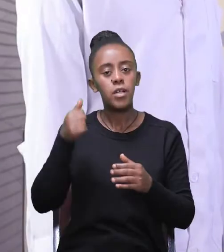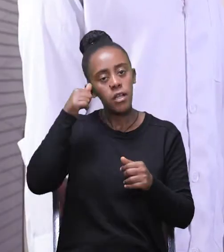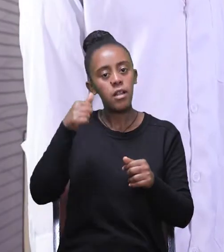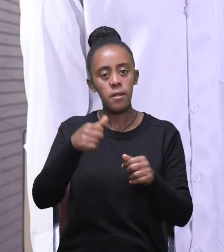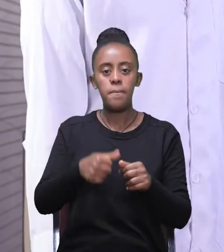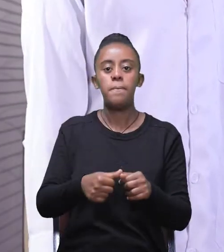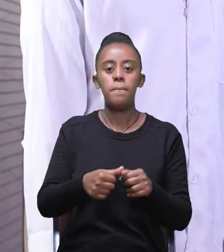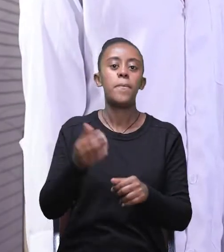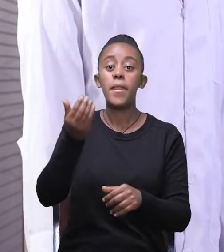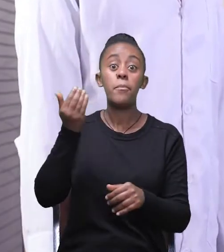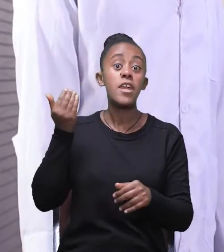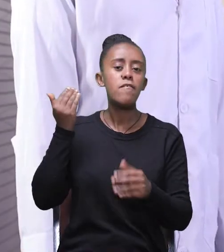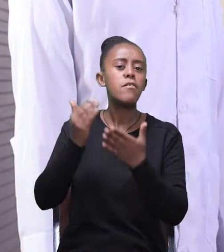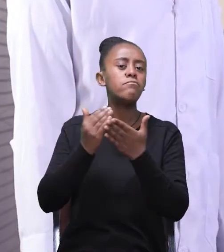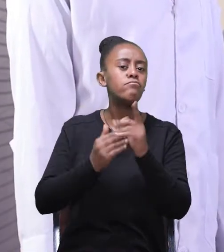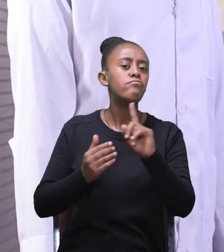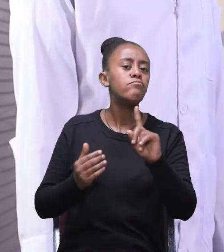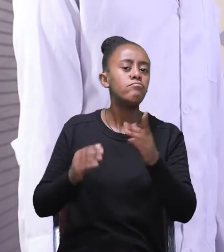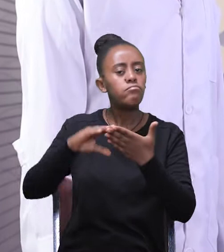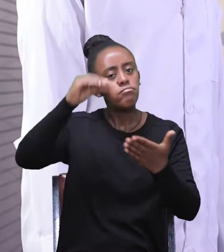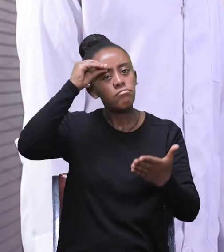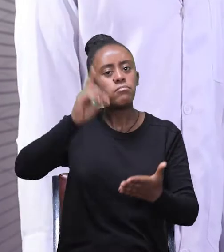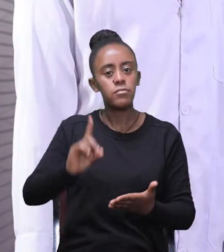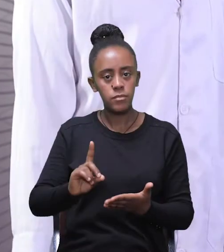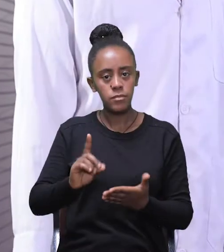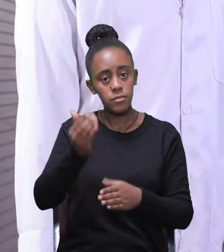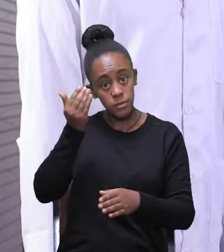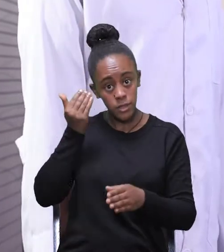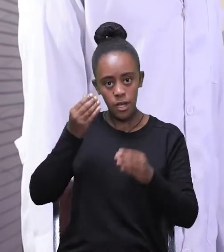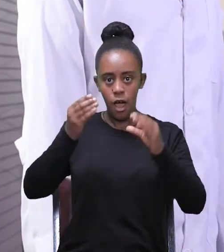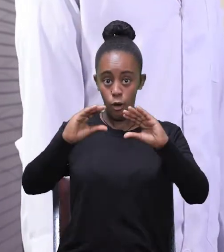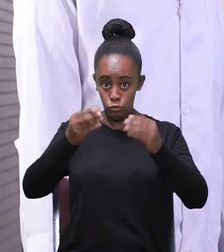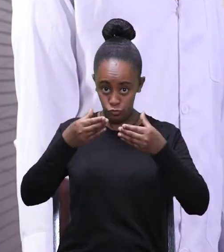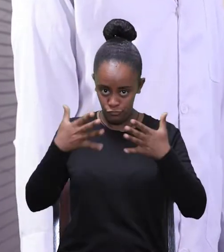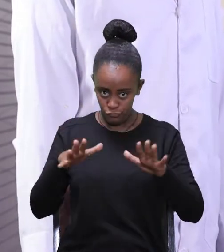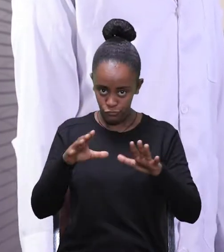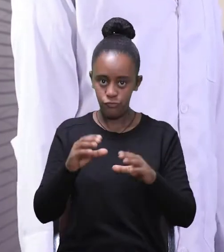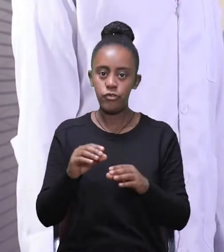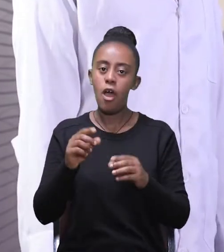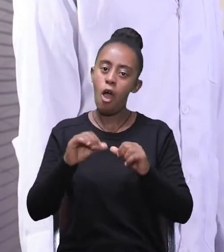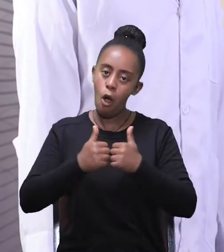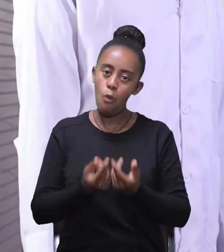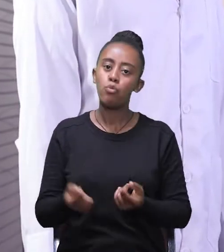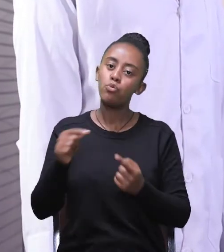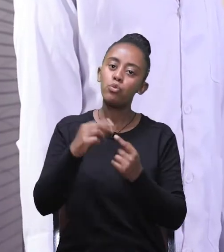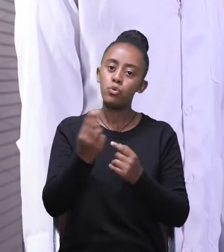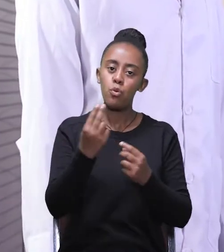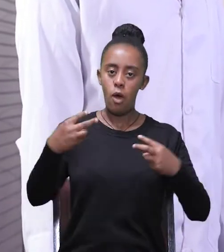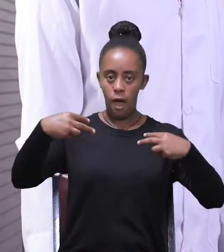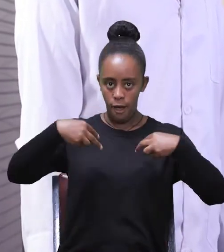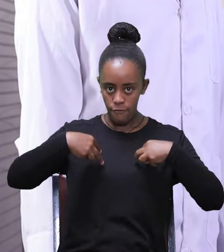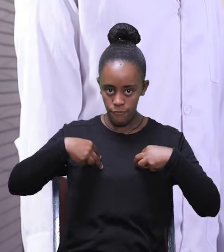let me remember the previous lesson. In the previous lesson, I taught you about how to use have and